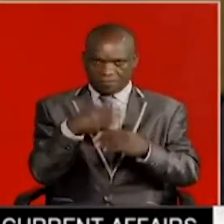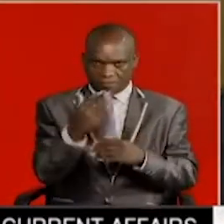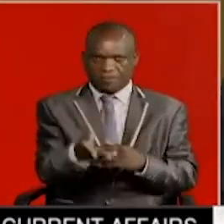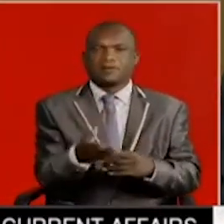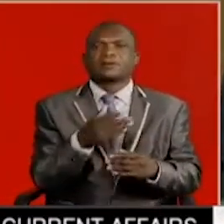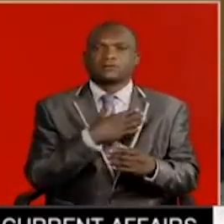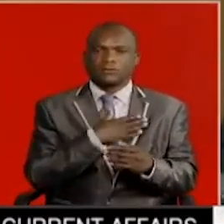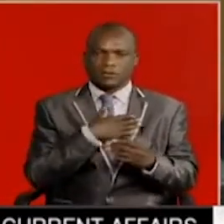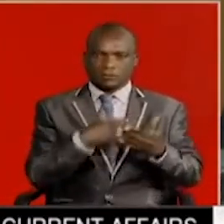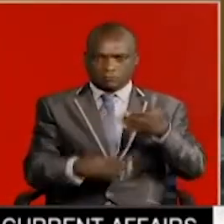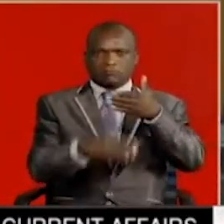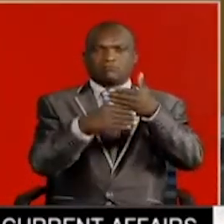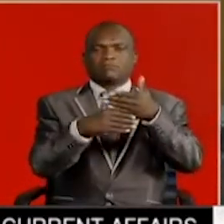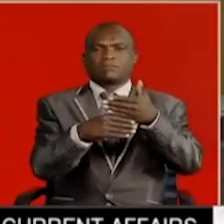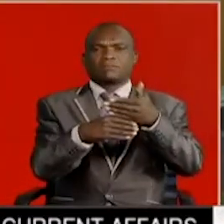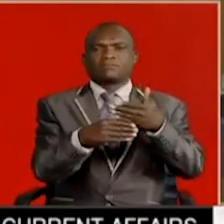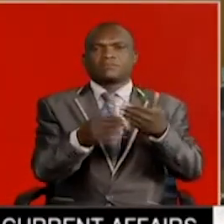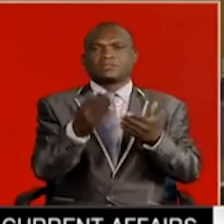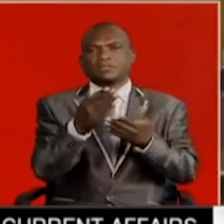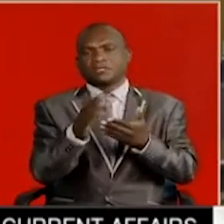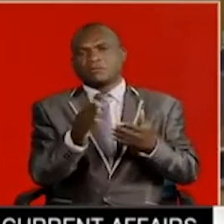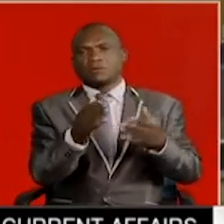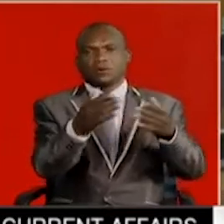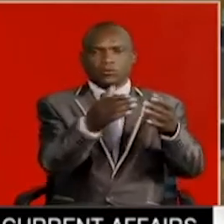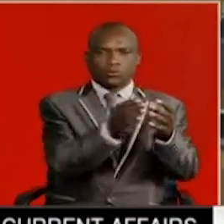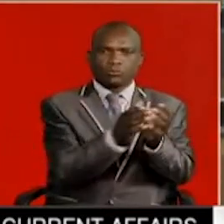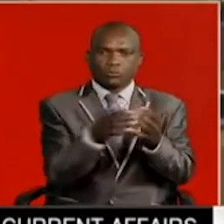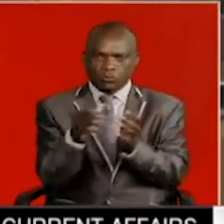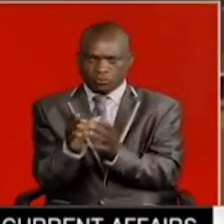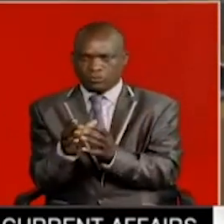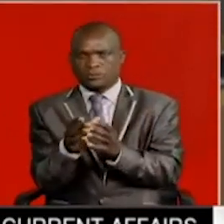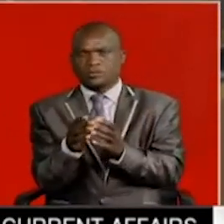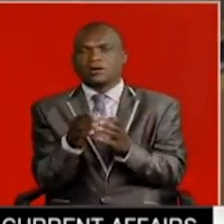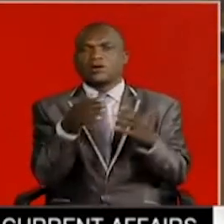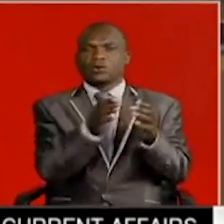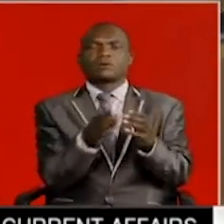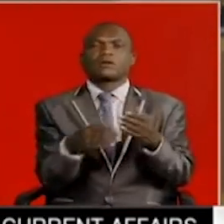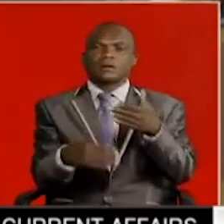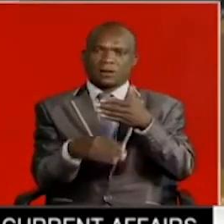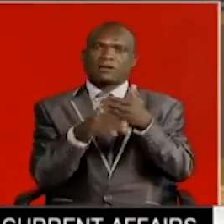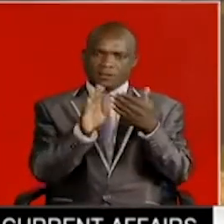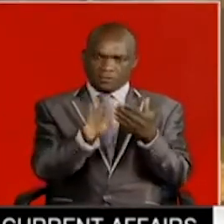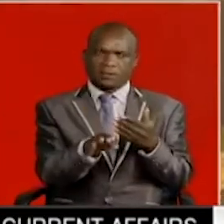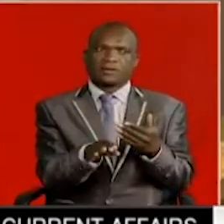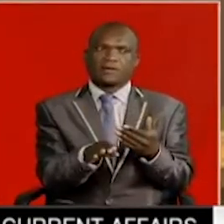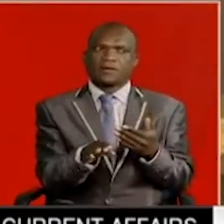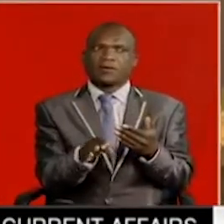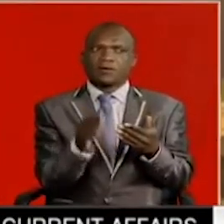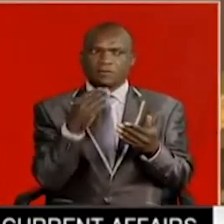certain groups which we might have left, or which we might think must go in phase